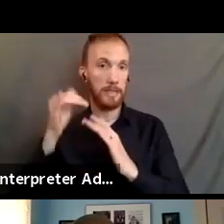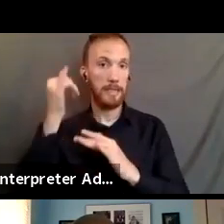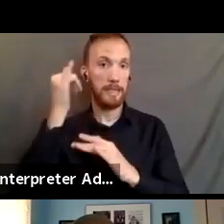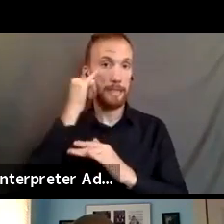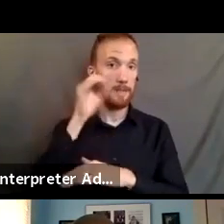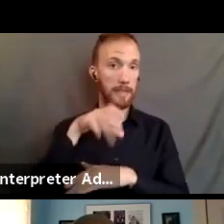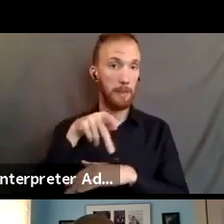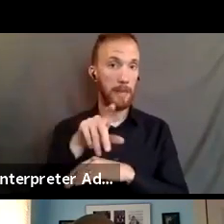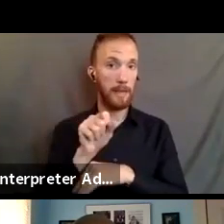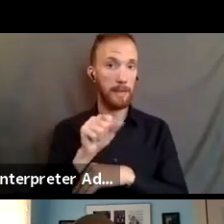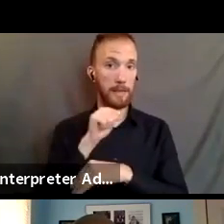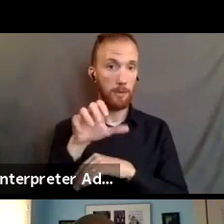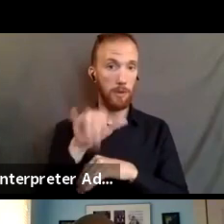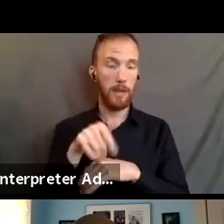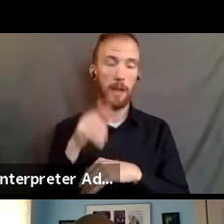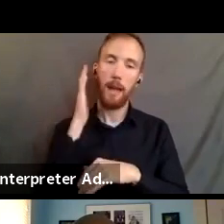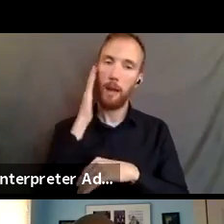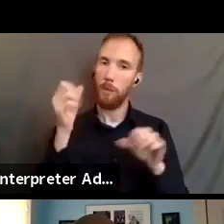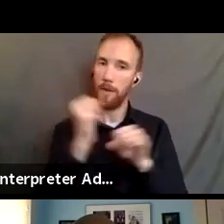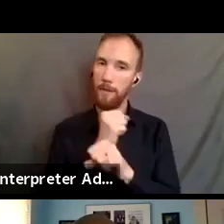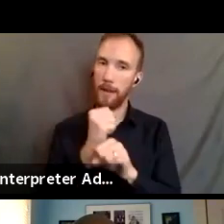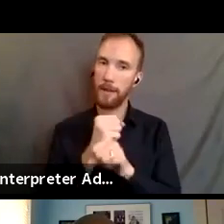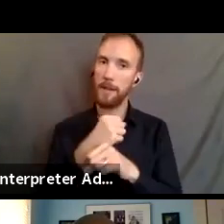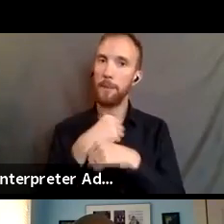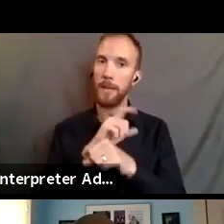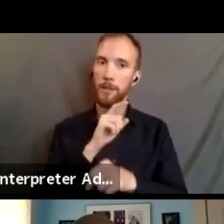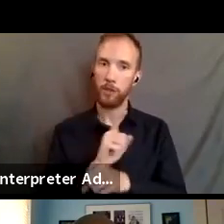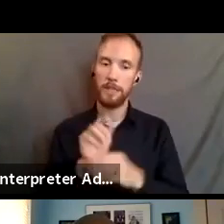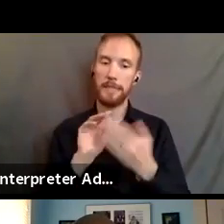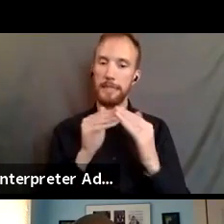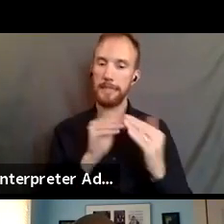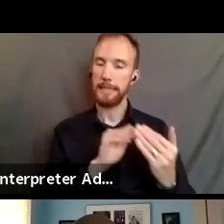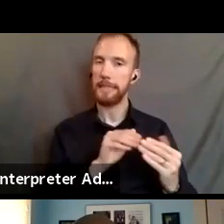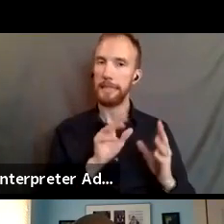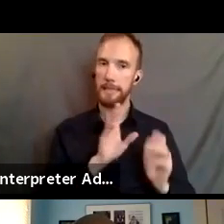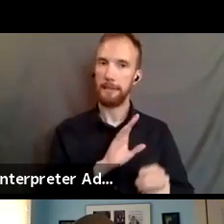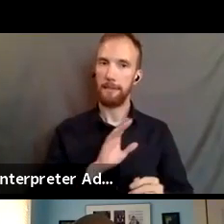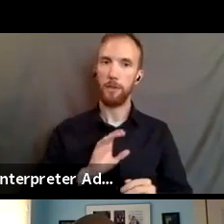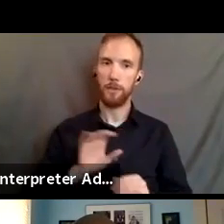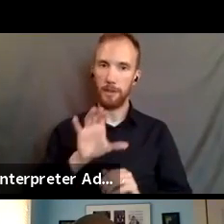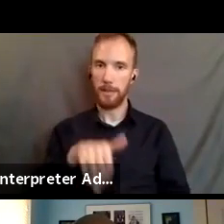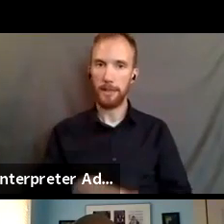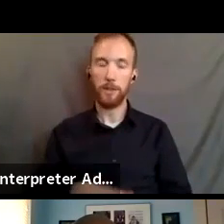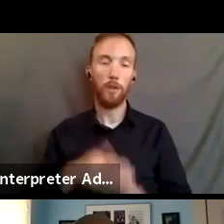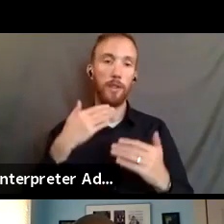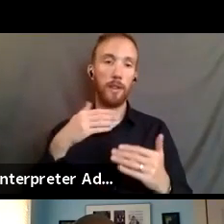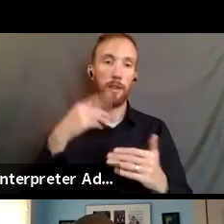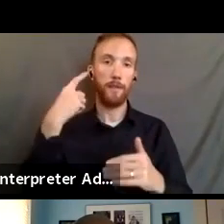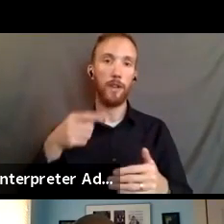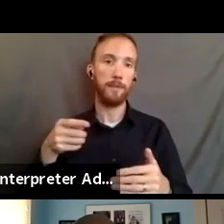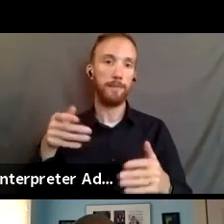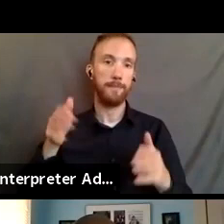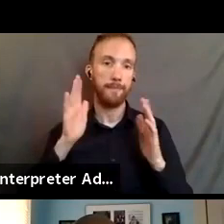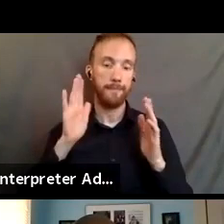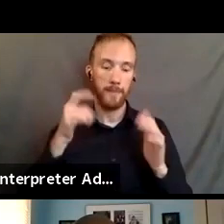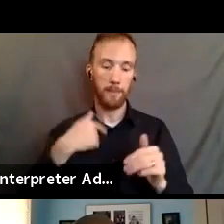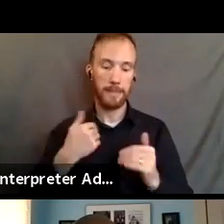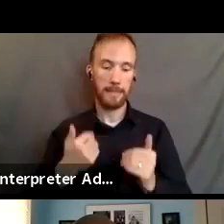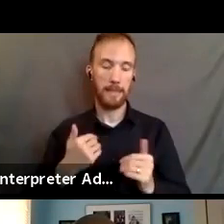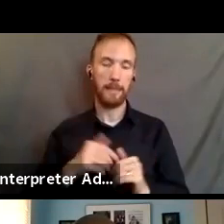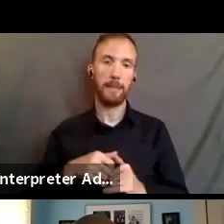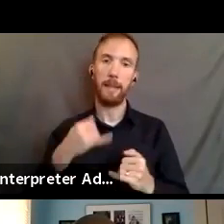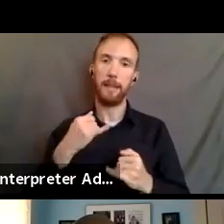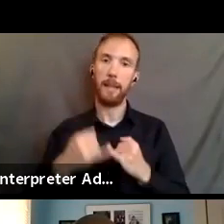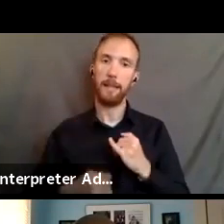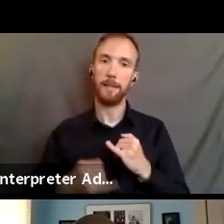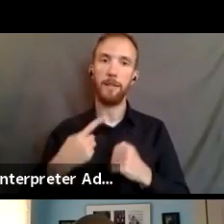sure that the chicago city council does it so i want to thank you for listening to me here today and lastly i just want to add that we need to protect black life and